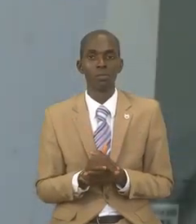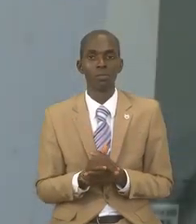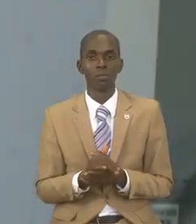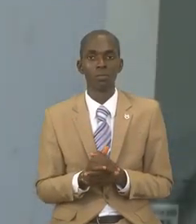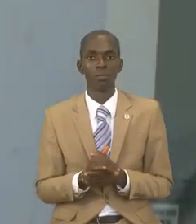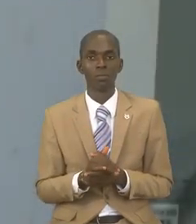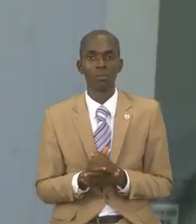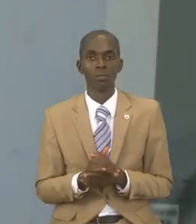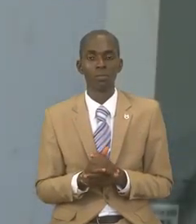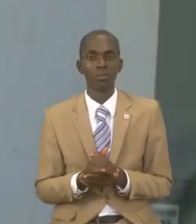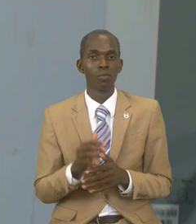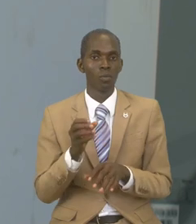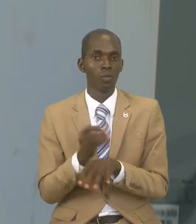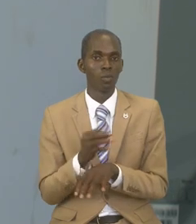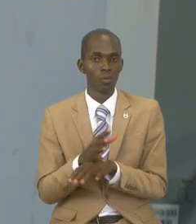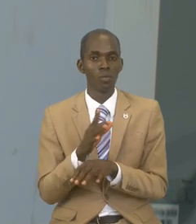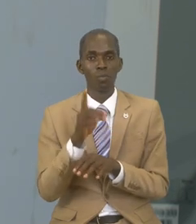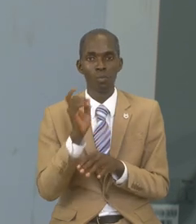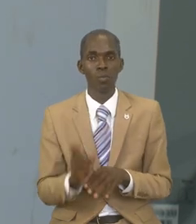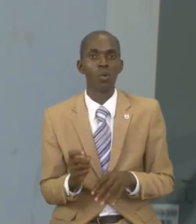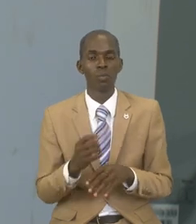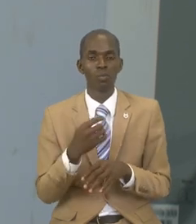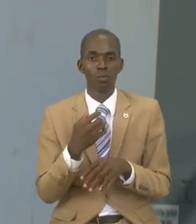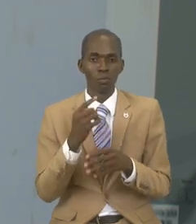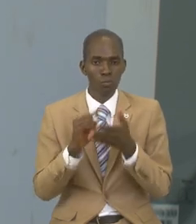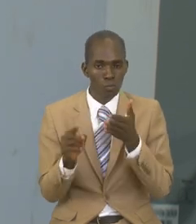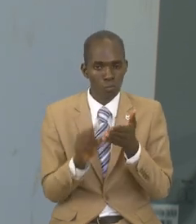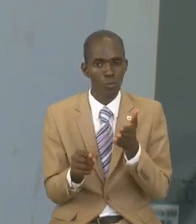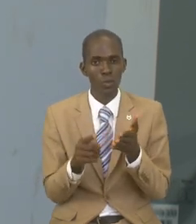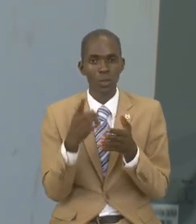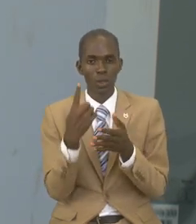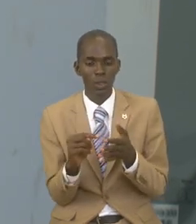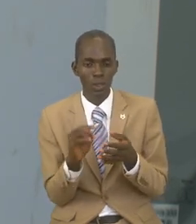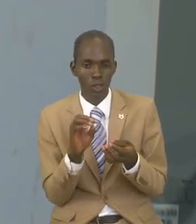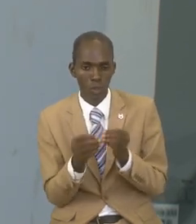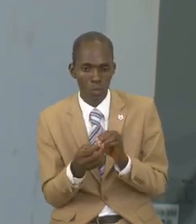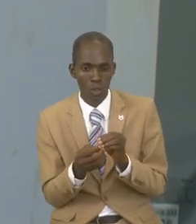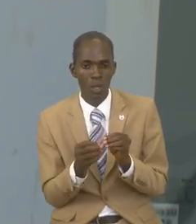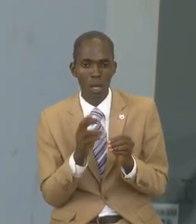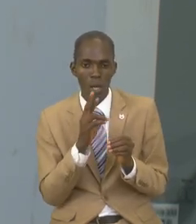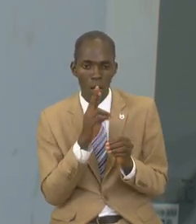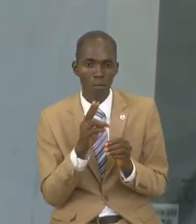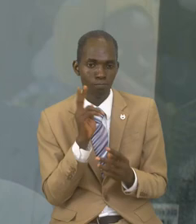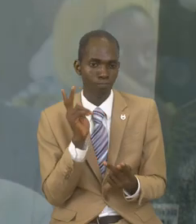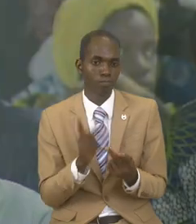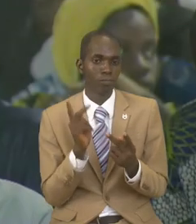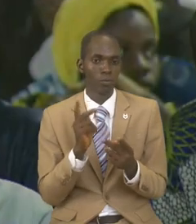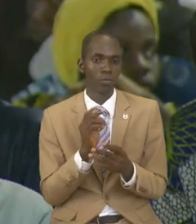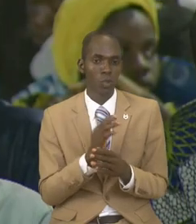Counselor, cross-check, make sure the information are correct.